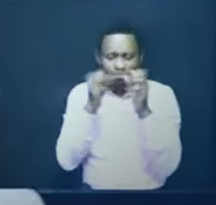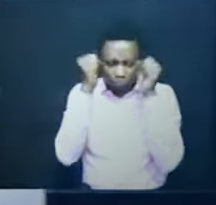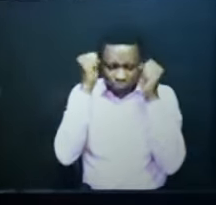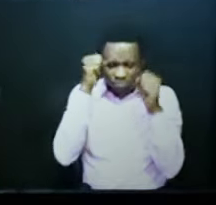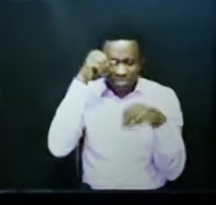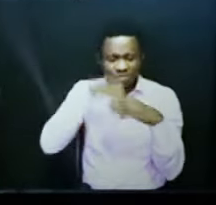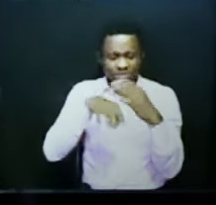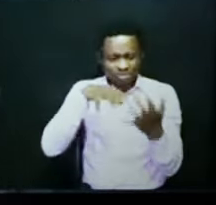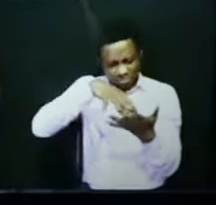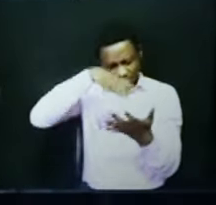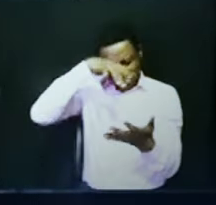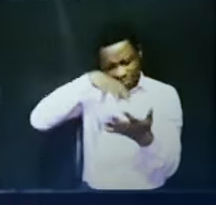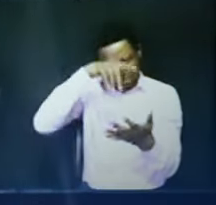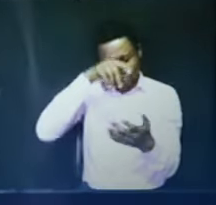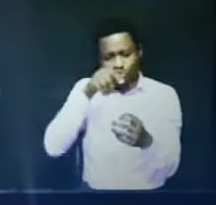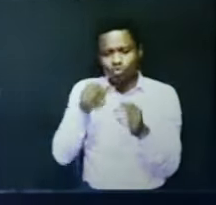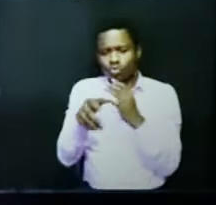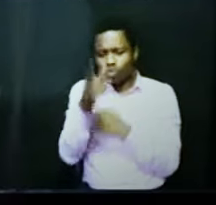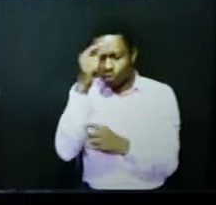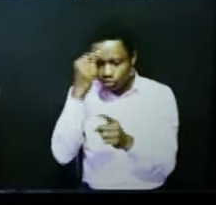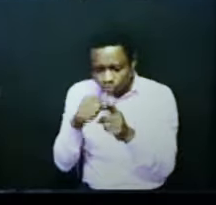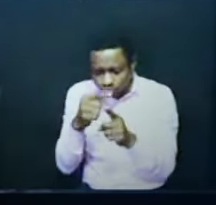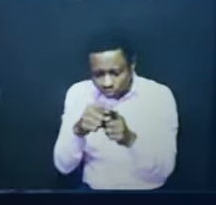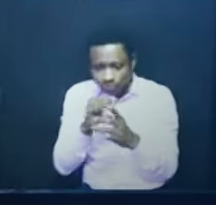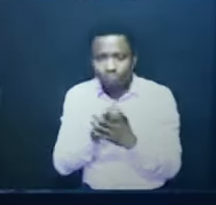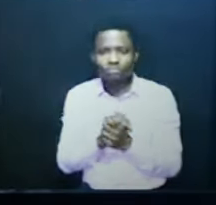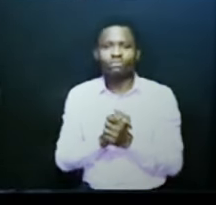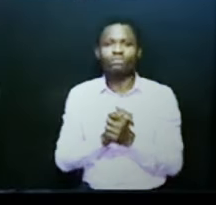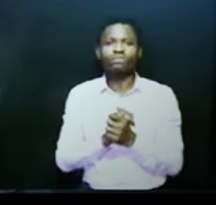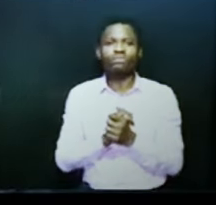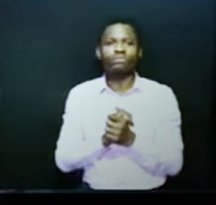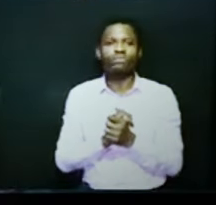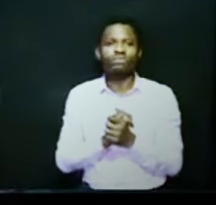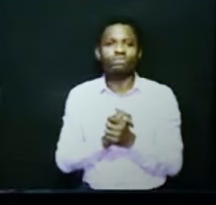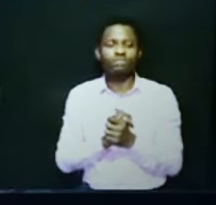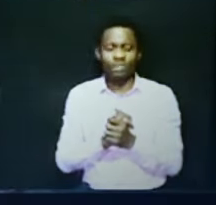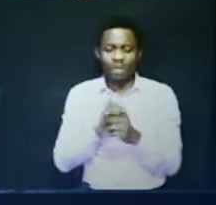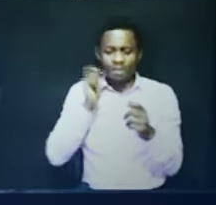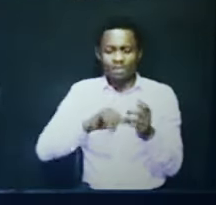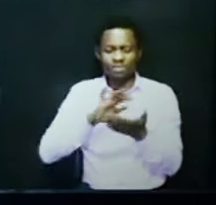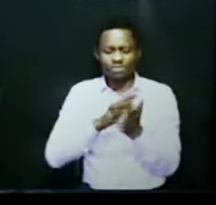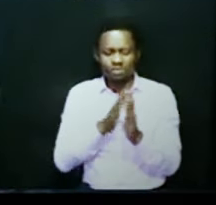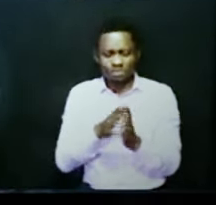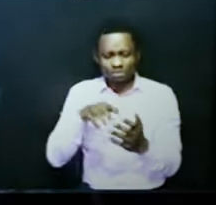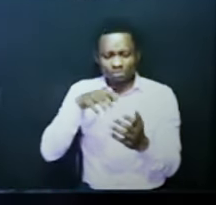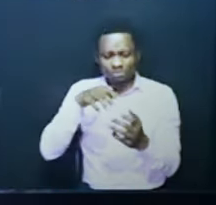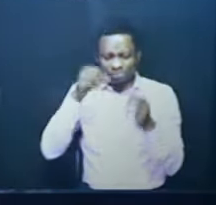word. We need to be diligent in our academics.